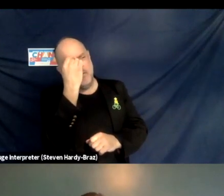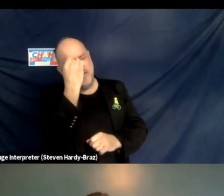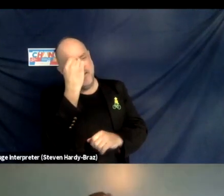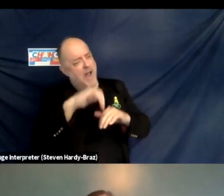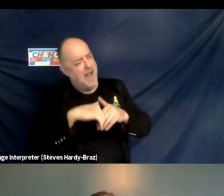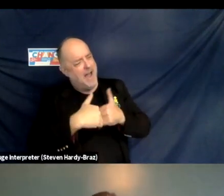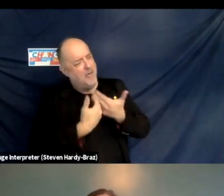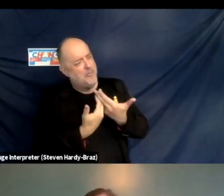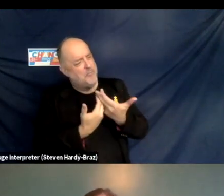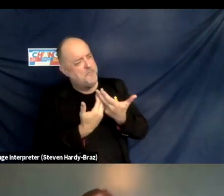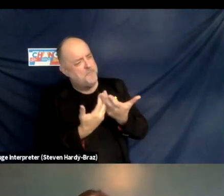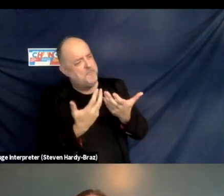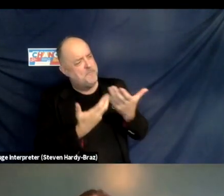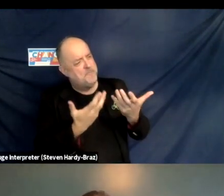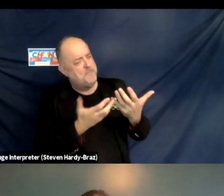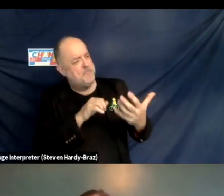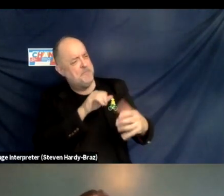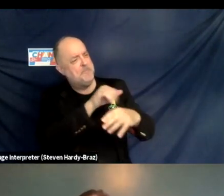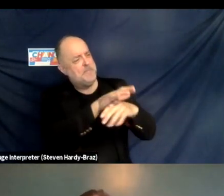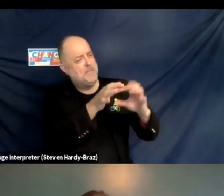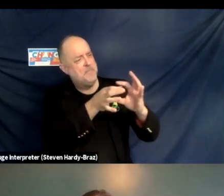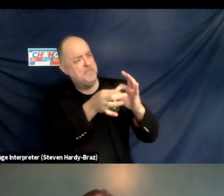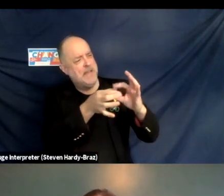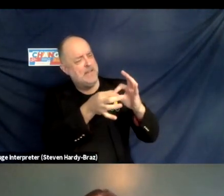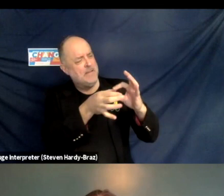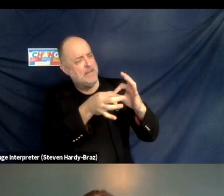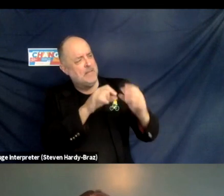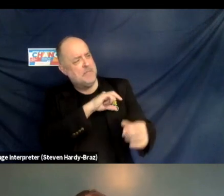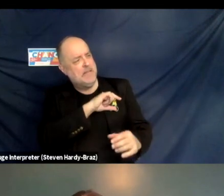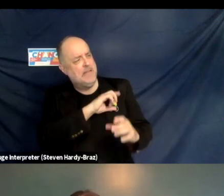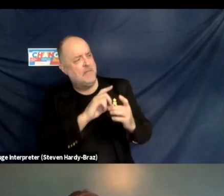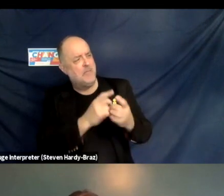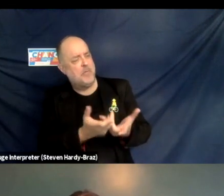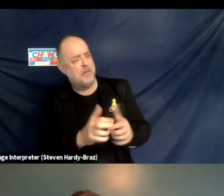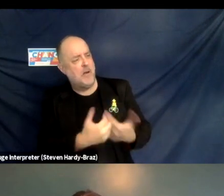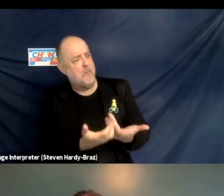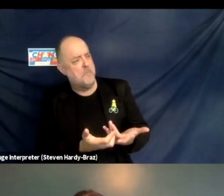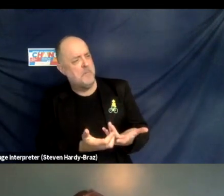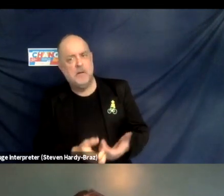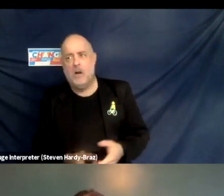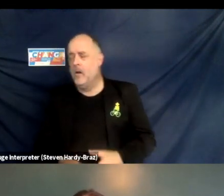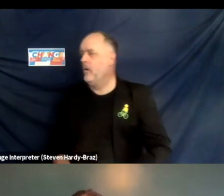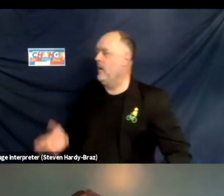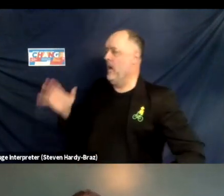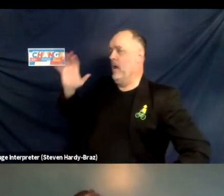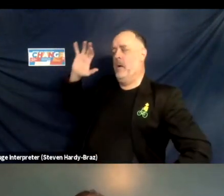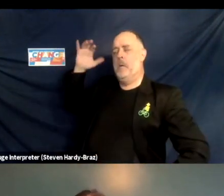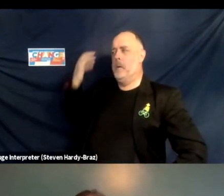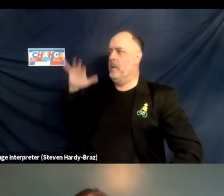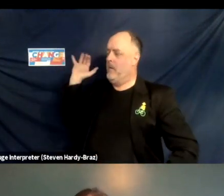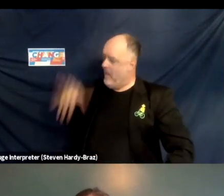how to sort of get this message into those entities in the community. Yeah, that's a very difficult